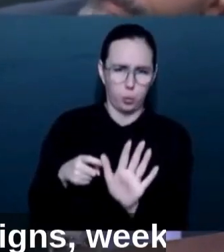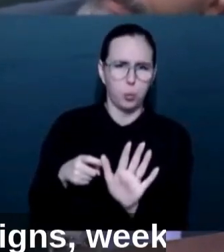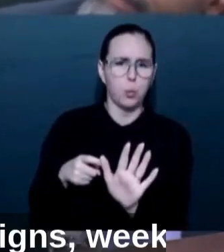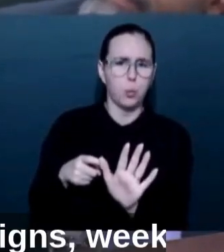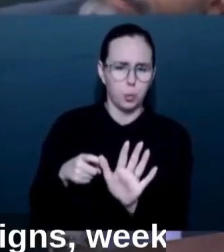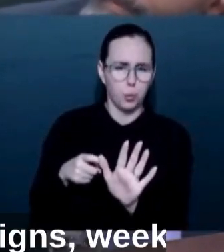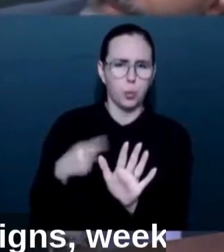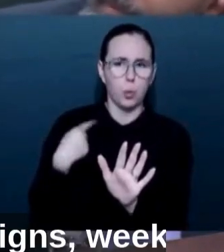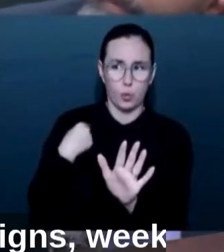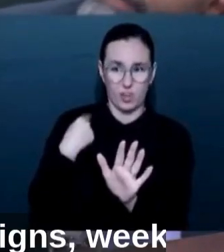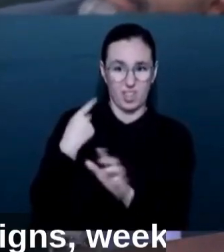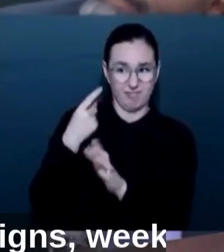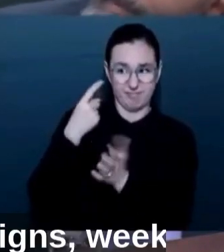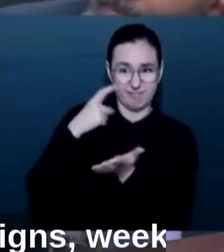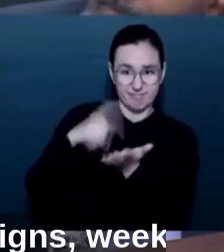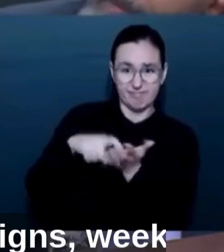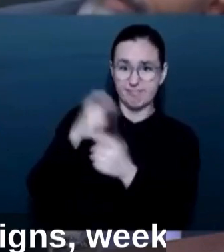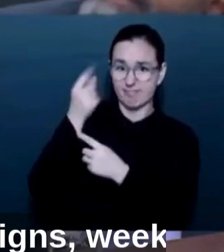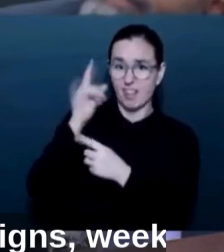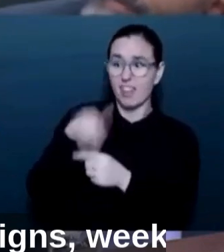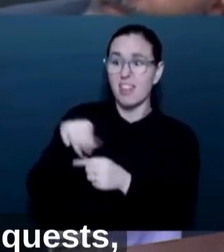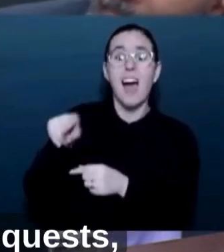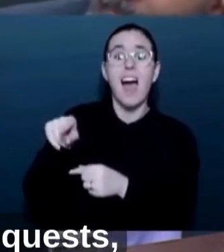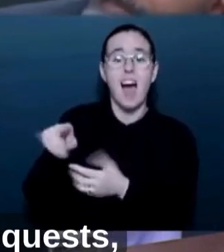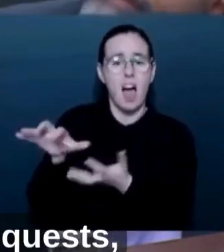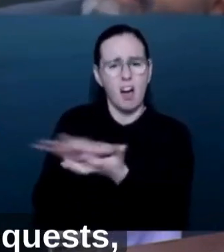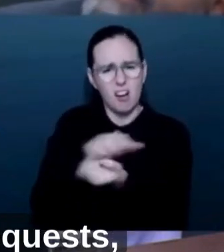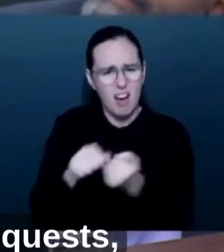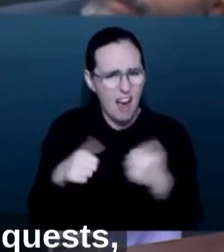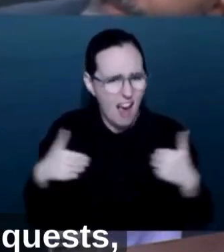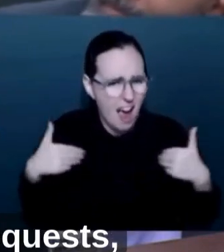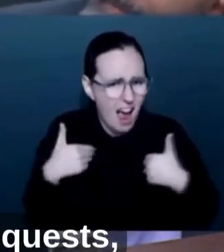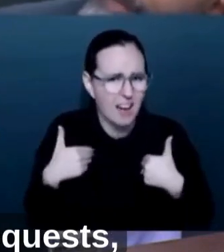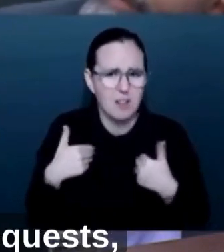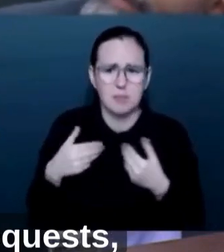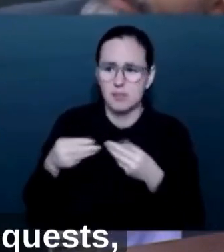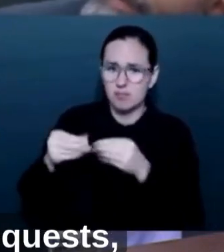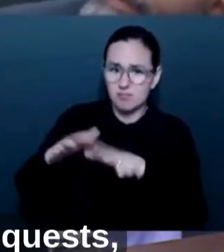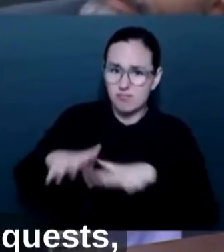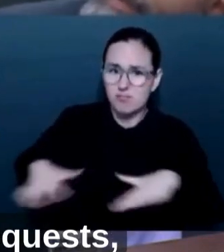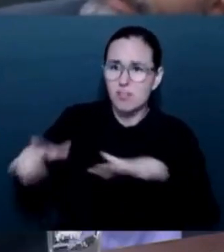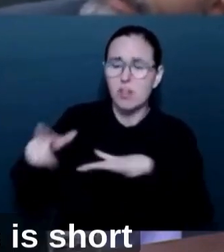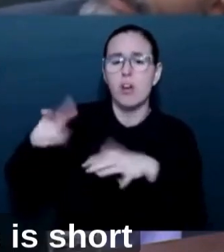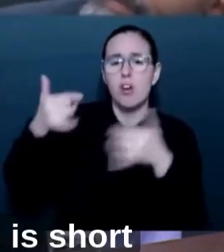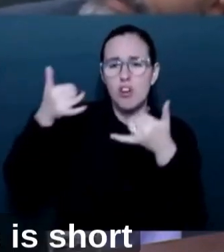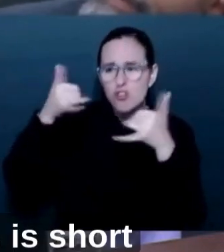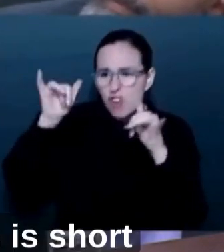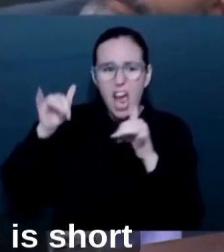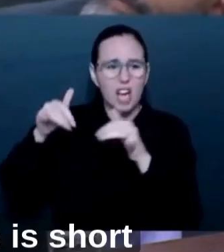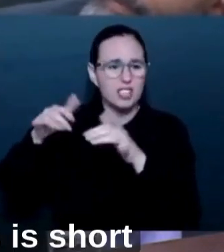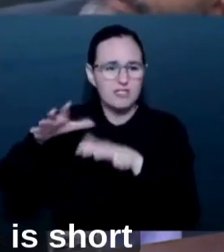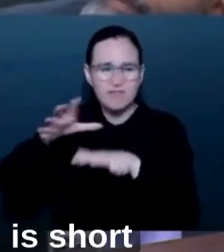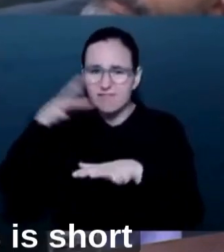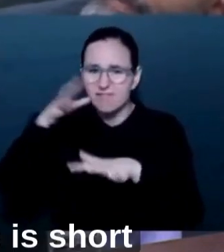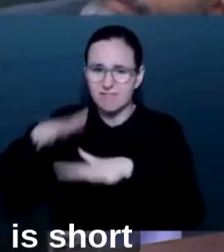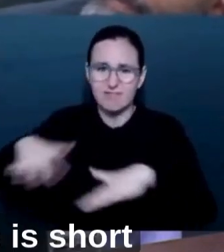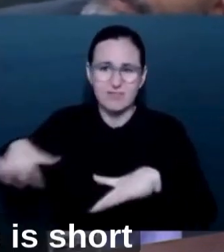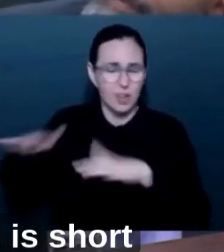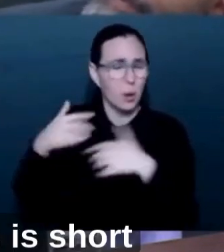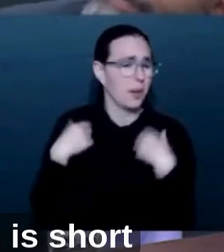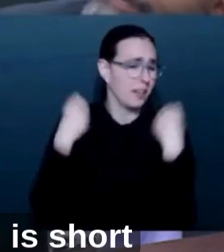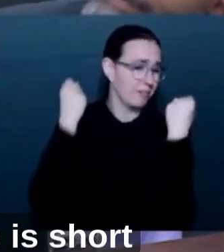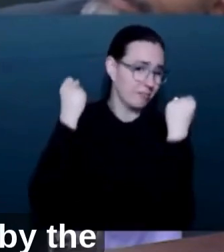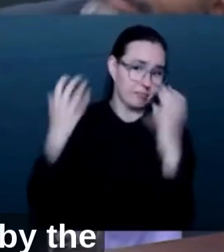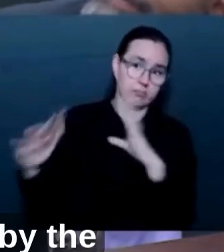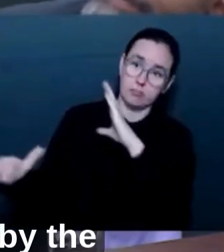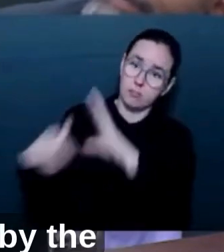public opposition to coal mining is visible through lawn signs, weekly protests, thousands of emails, numerous FOIP requests, and we know the economic benefit of